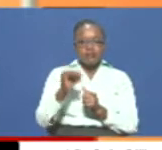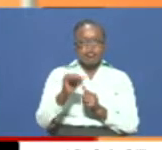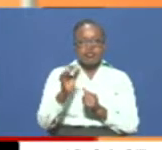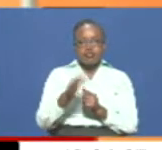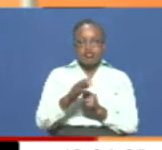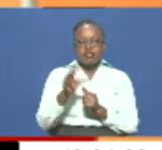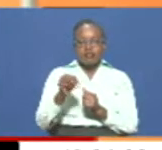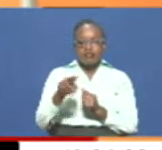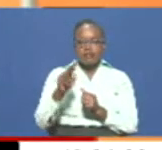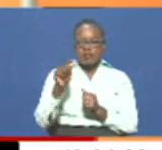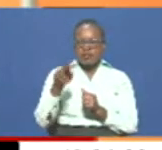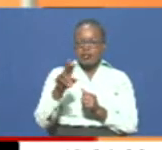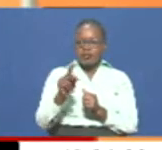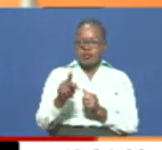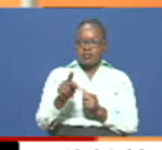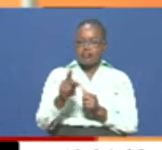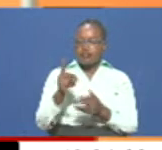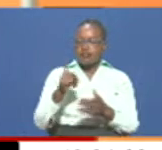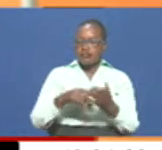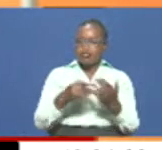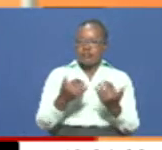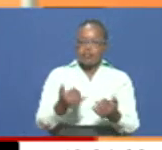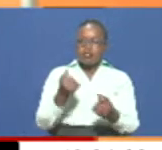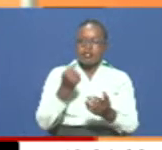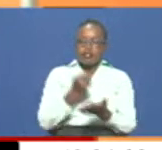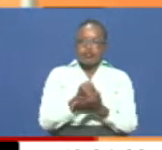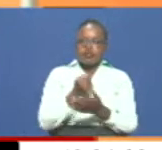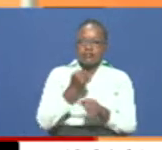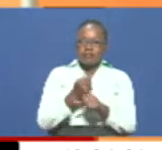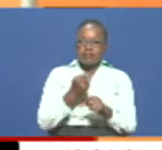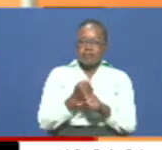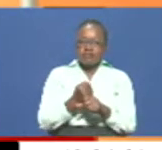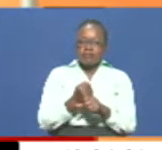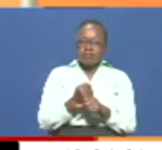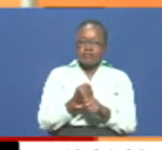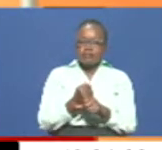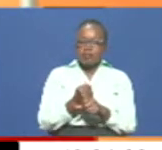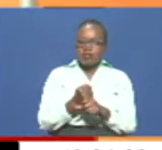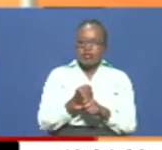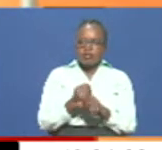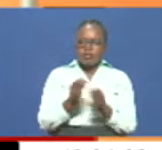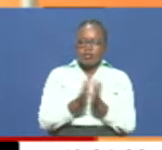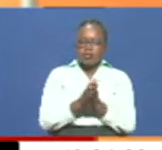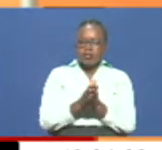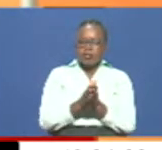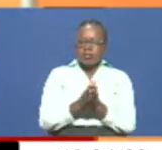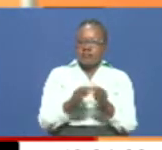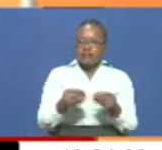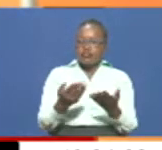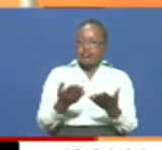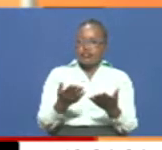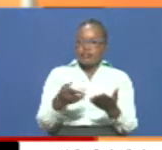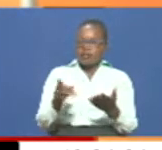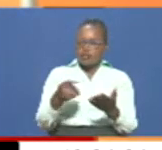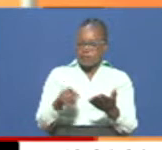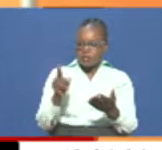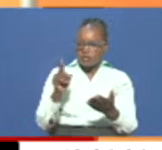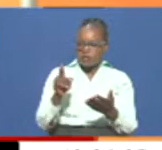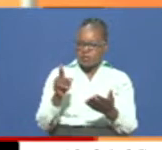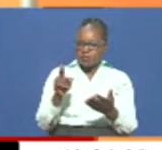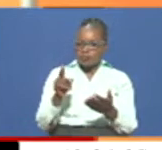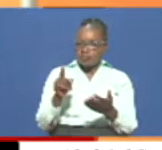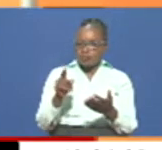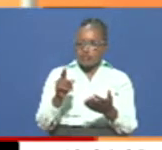the current office, NOC office, has done that warrants, or rather that gives it that right, for lack of a better